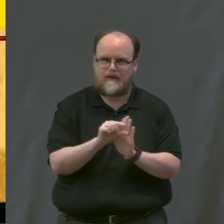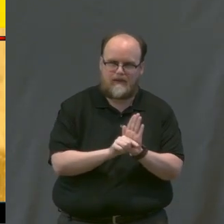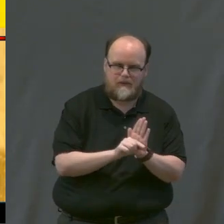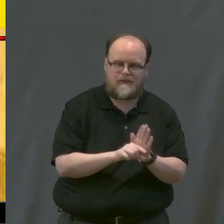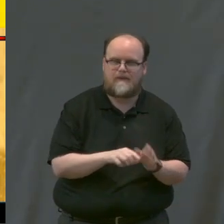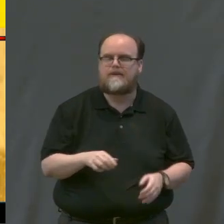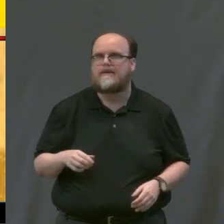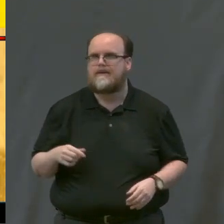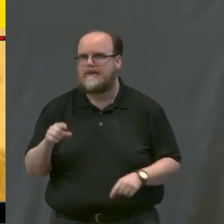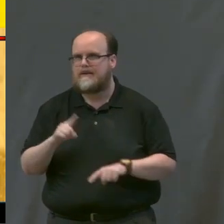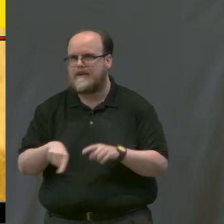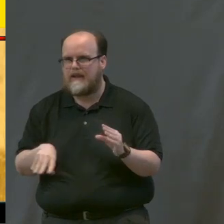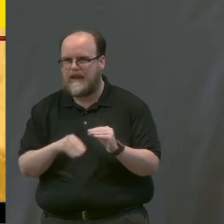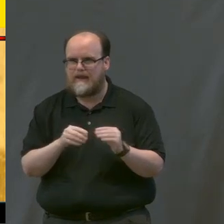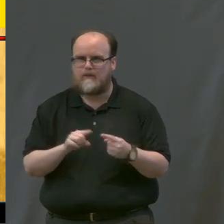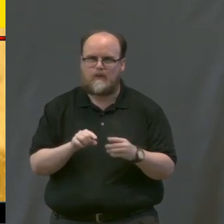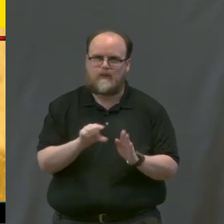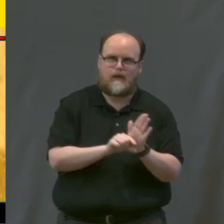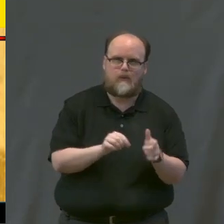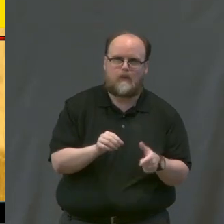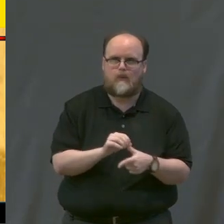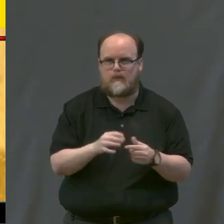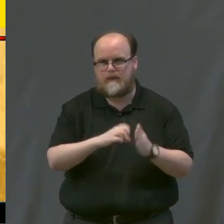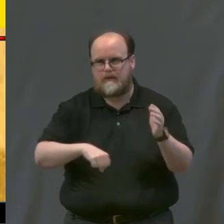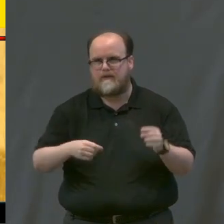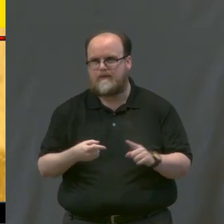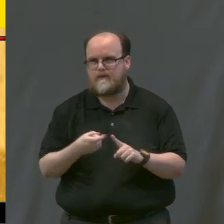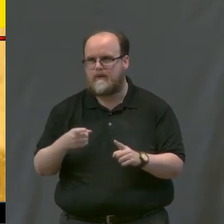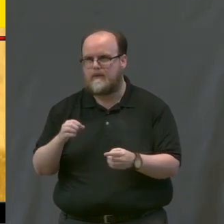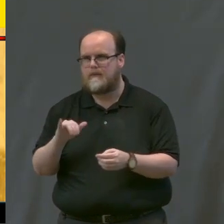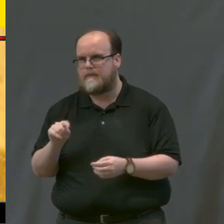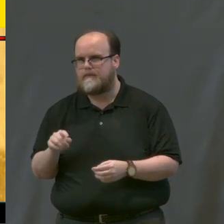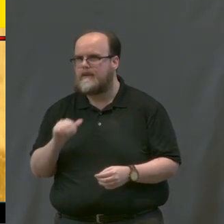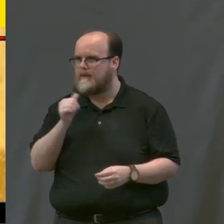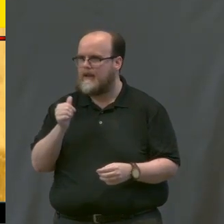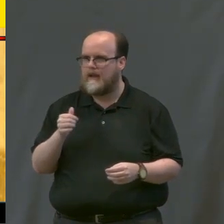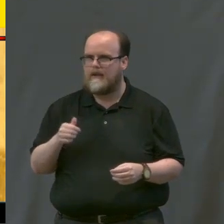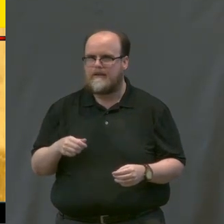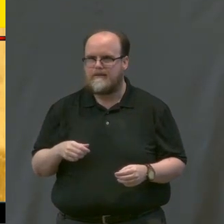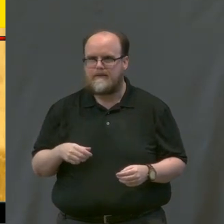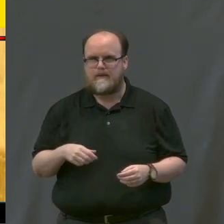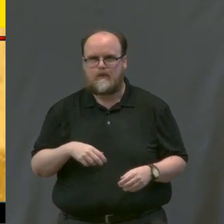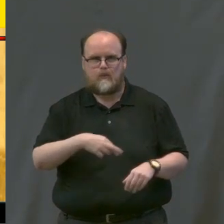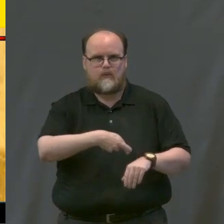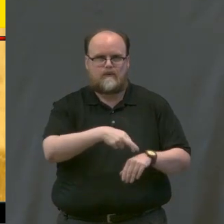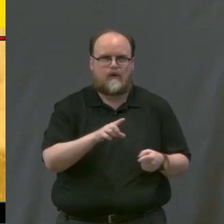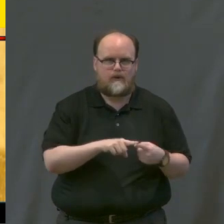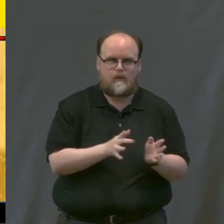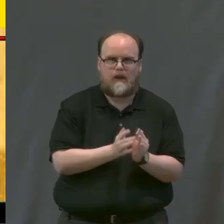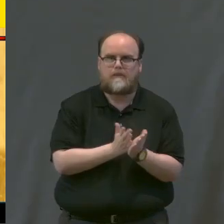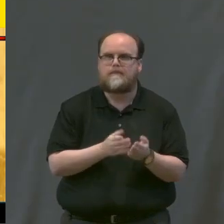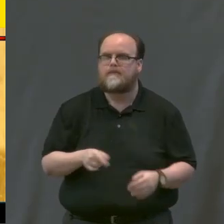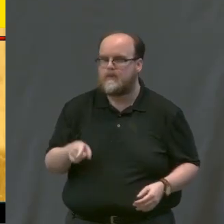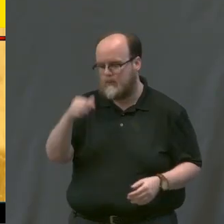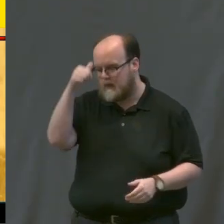add to or take away from the gospel. It's actually not referring to the Bible. If you remember a few classes